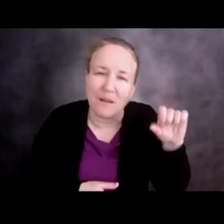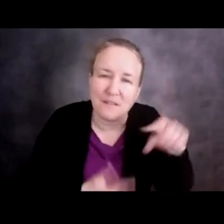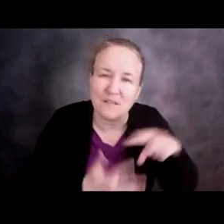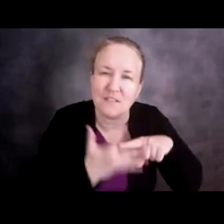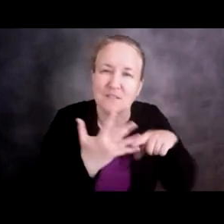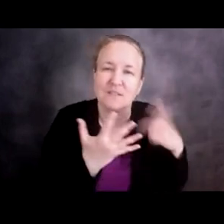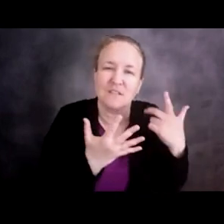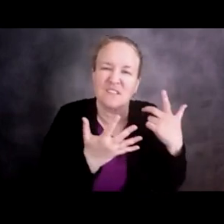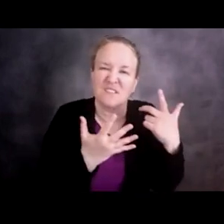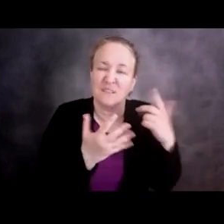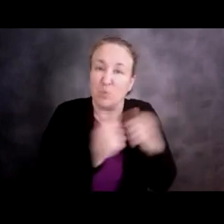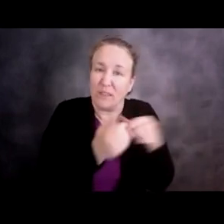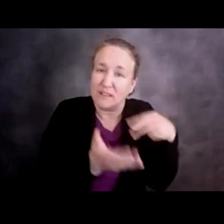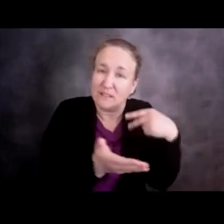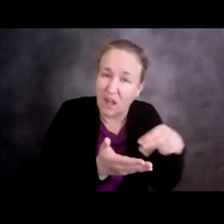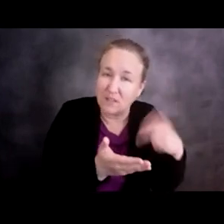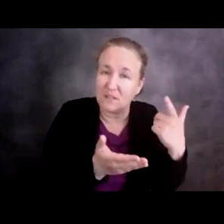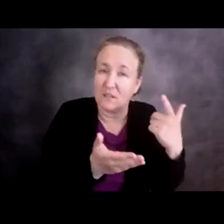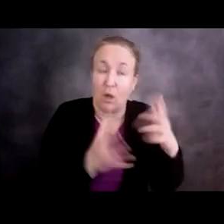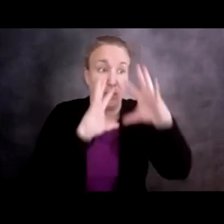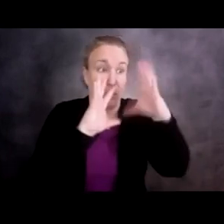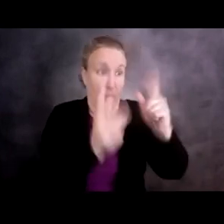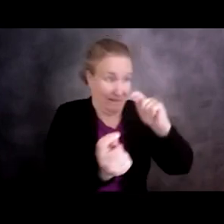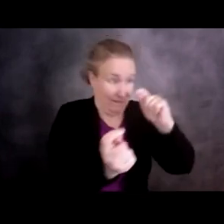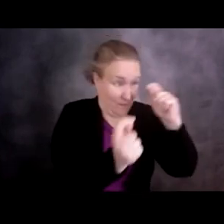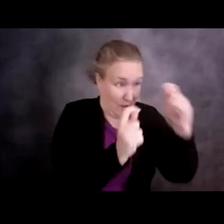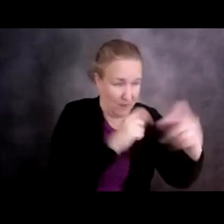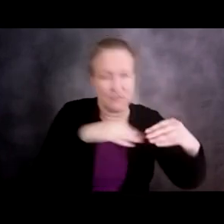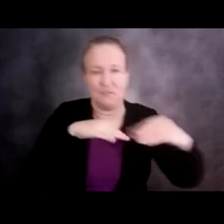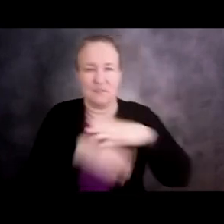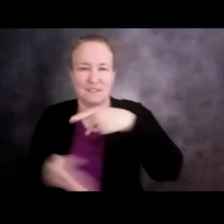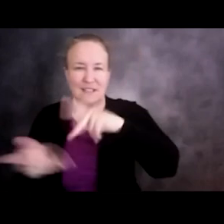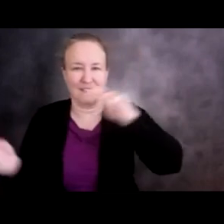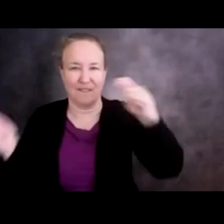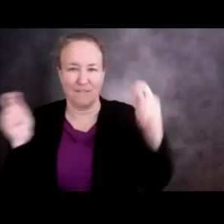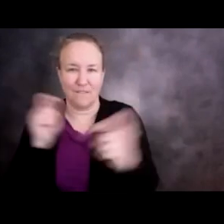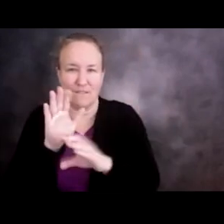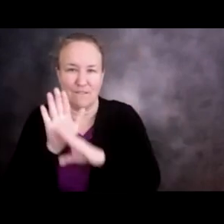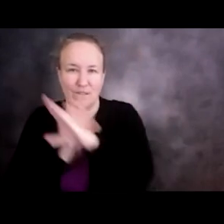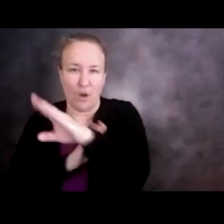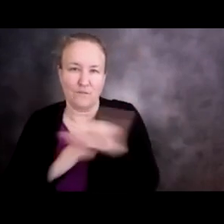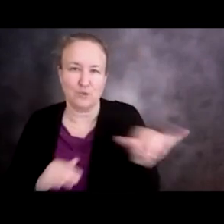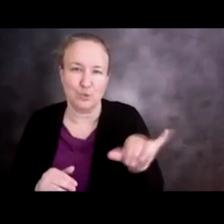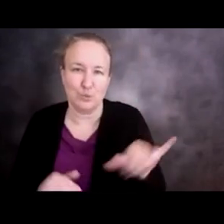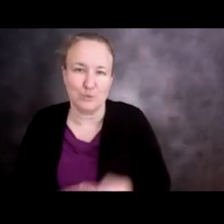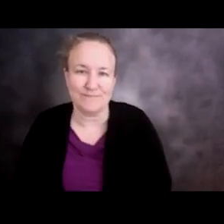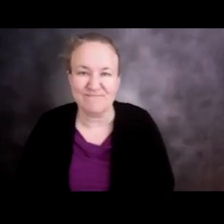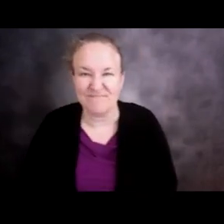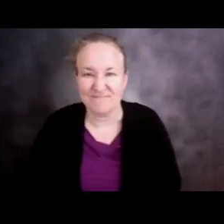about dance, is that as the world evolves, so does dance. So, yeah.